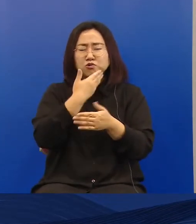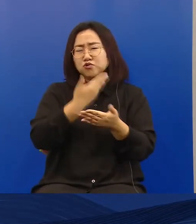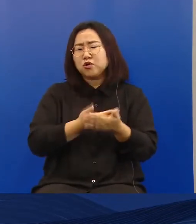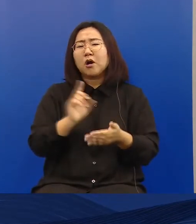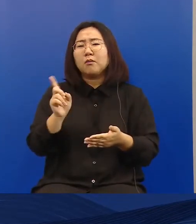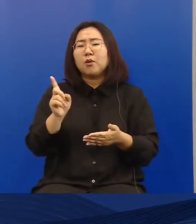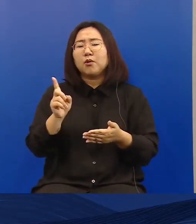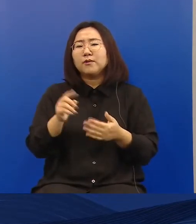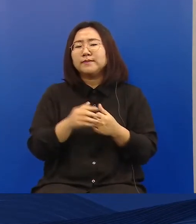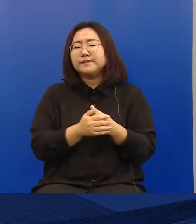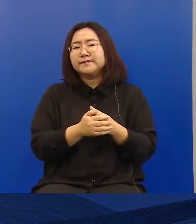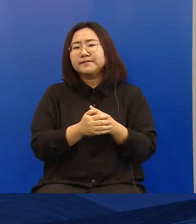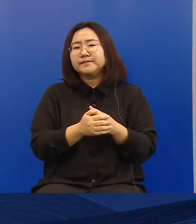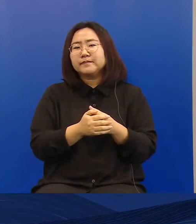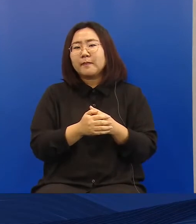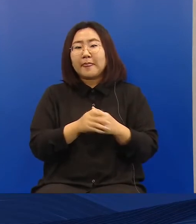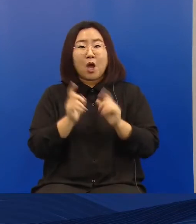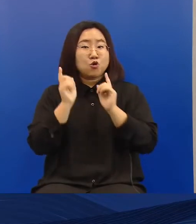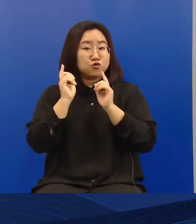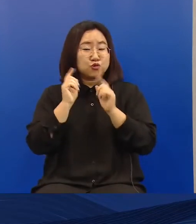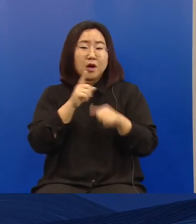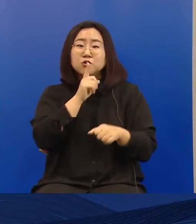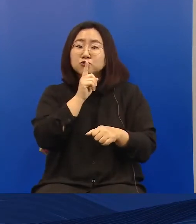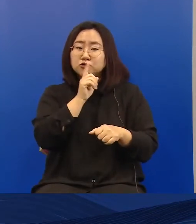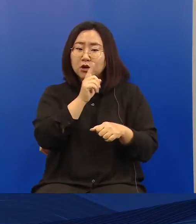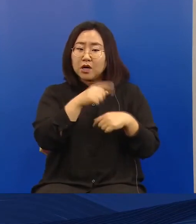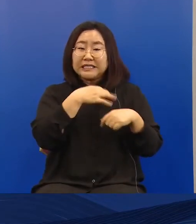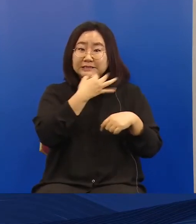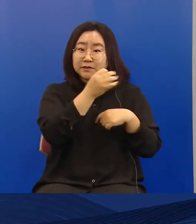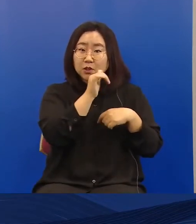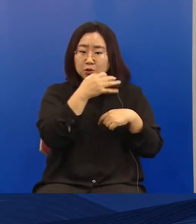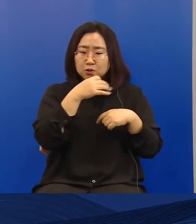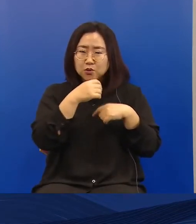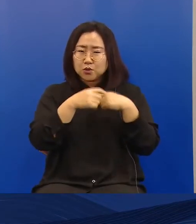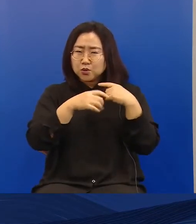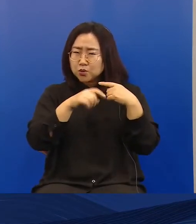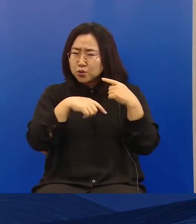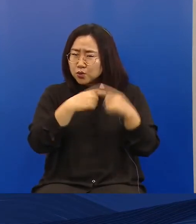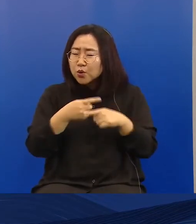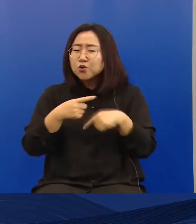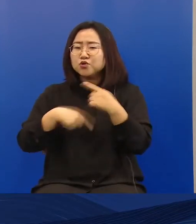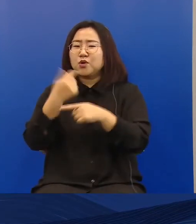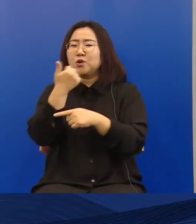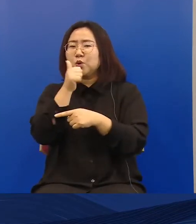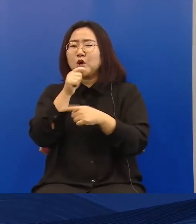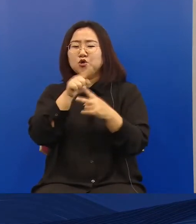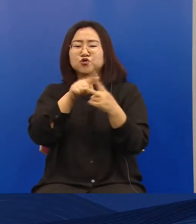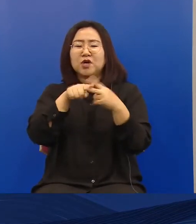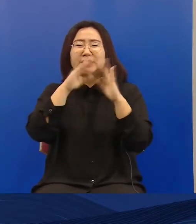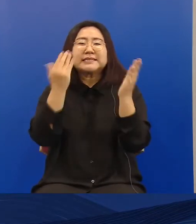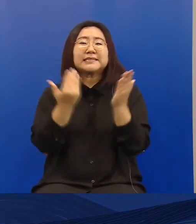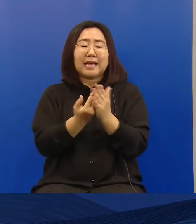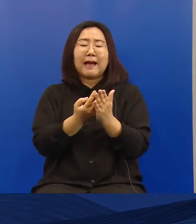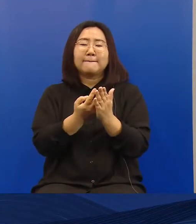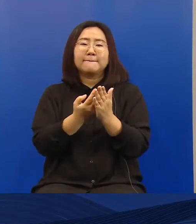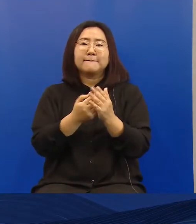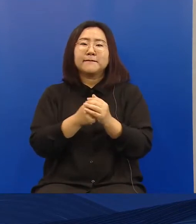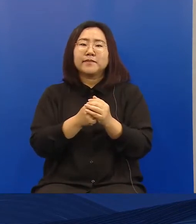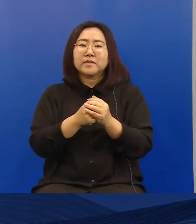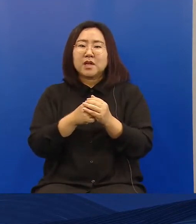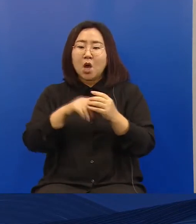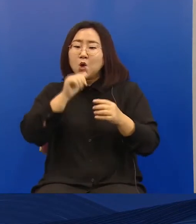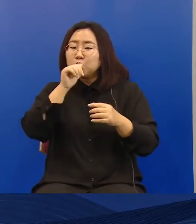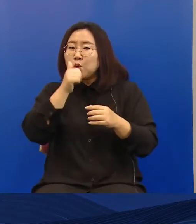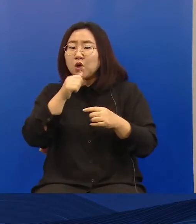too, it applies equally to spoken language and sign language interpreting. So there's not a separate standard for sign language interpreting, it's